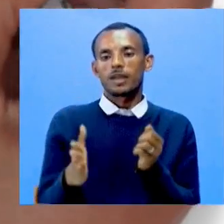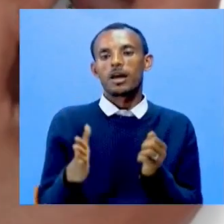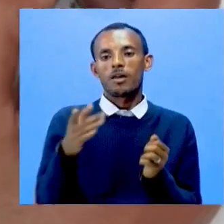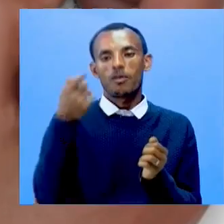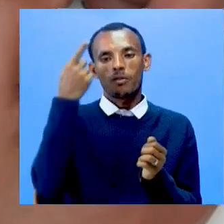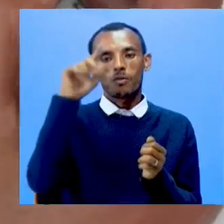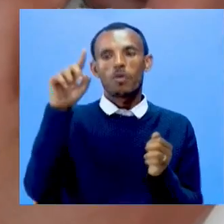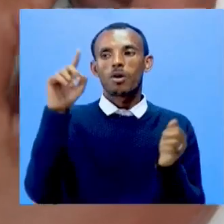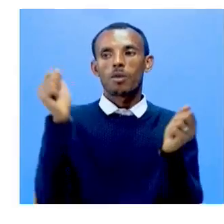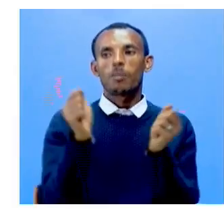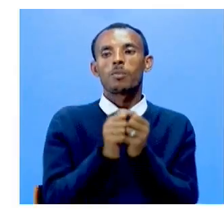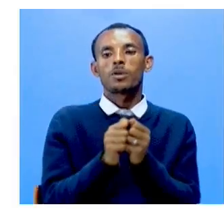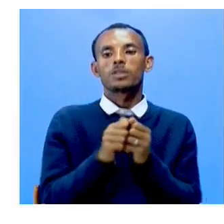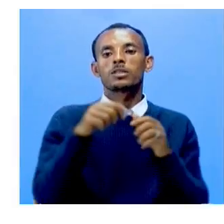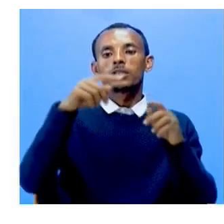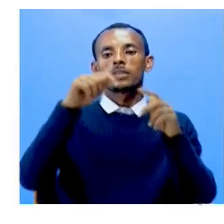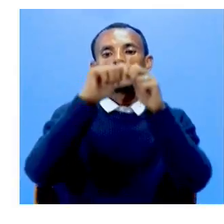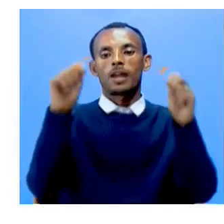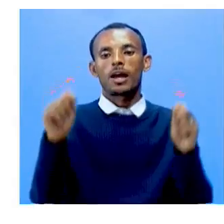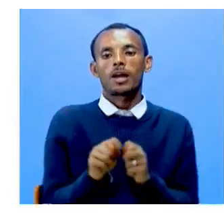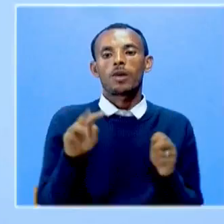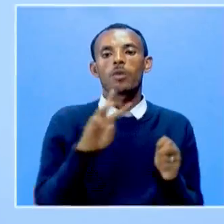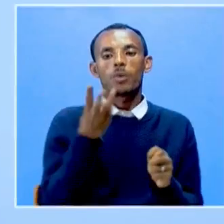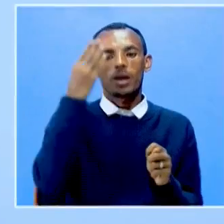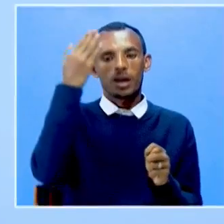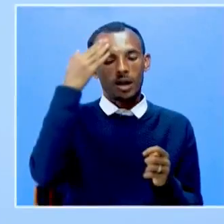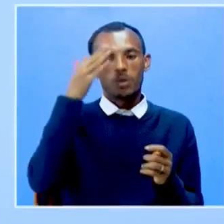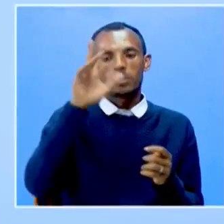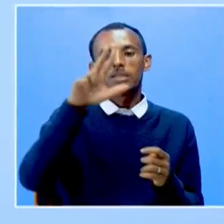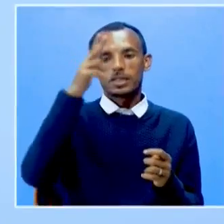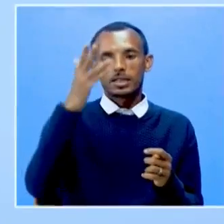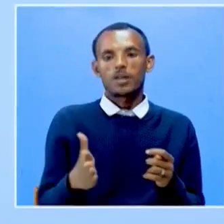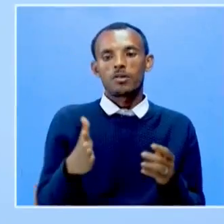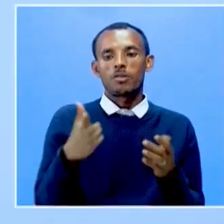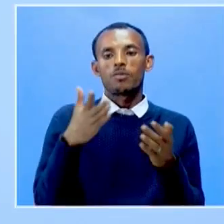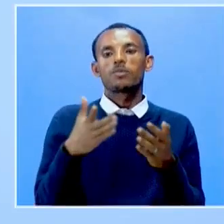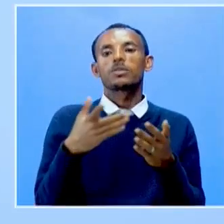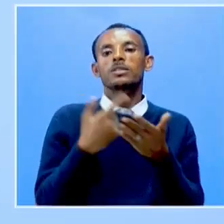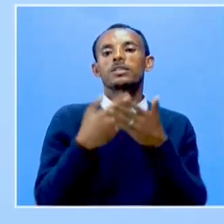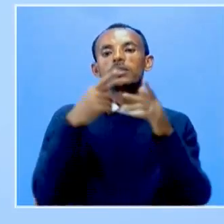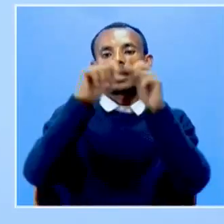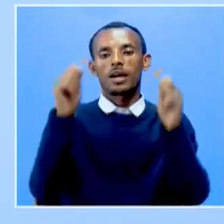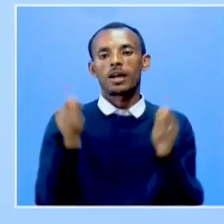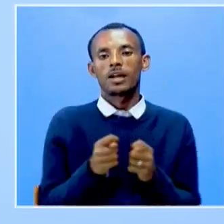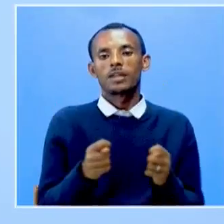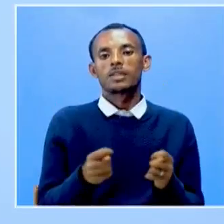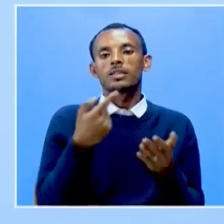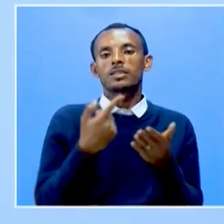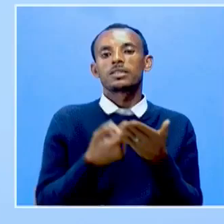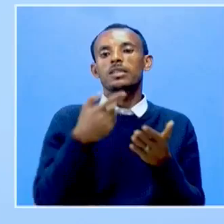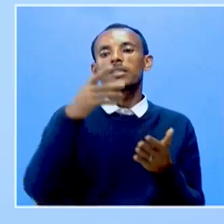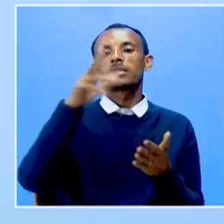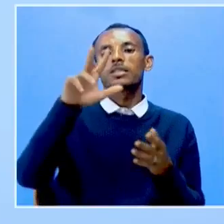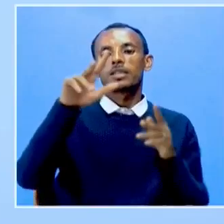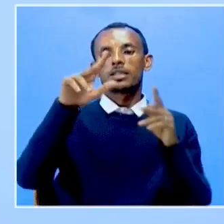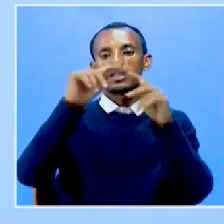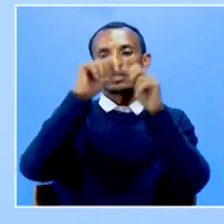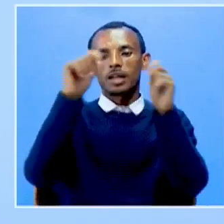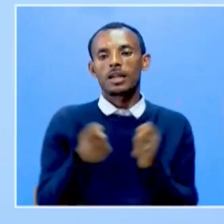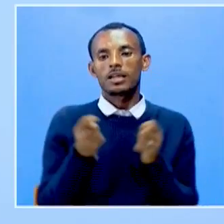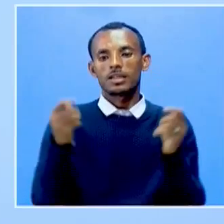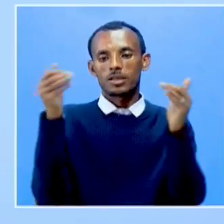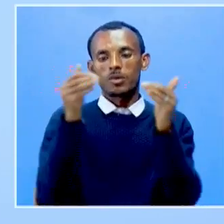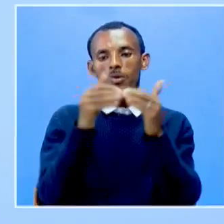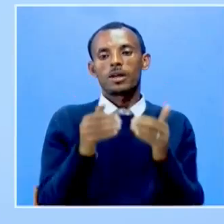side. Therefore, we know three sides of this triangle with this one. The three sides of this triangle is congruent with